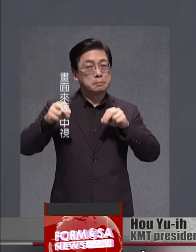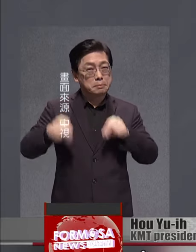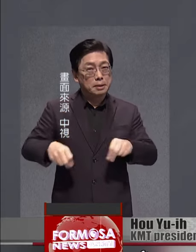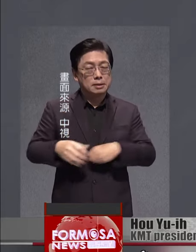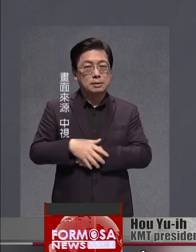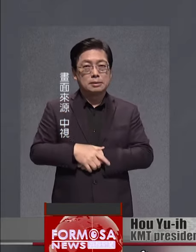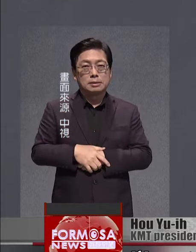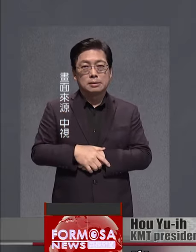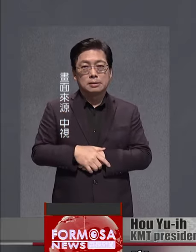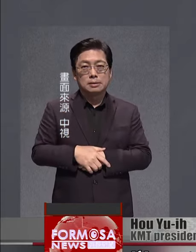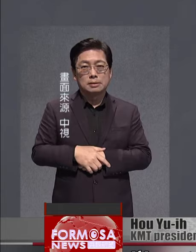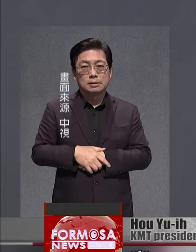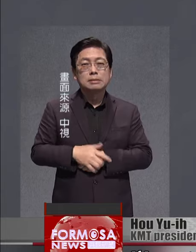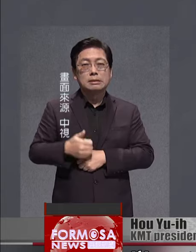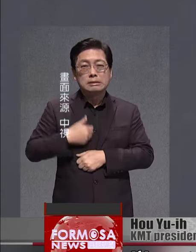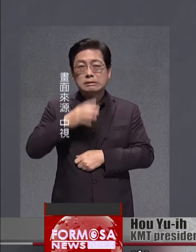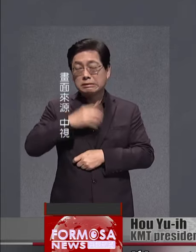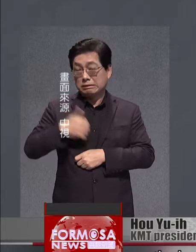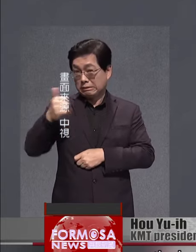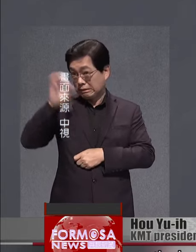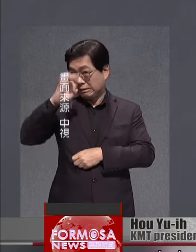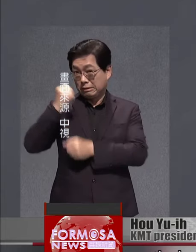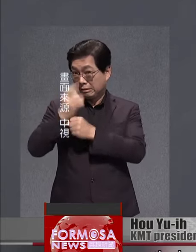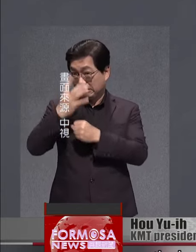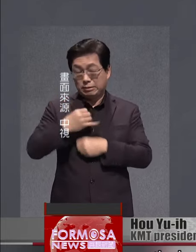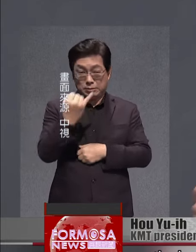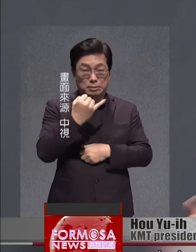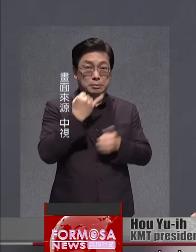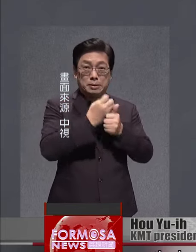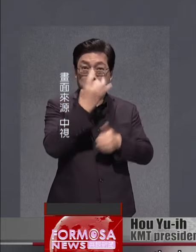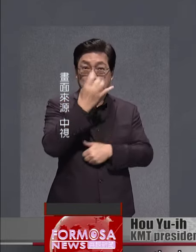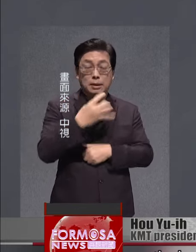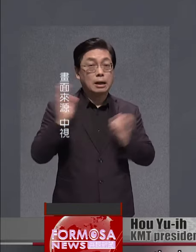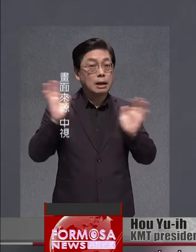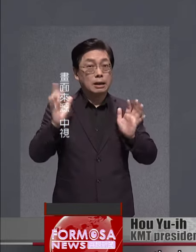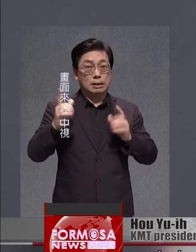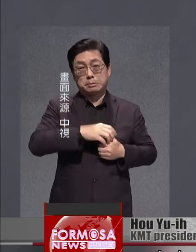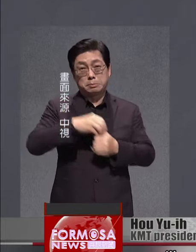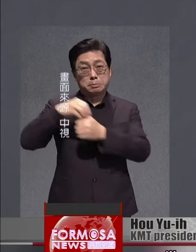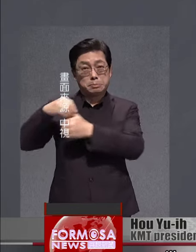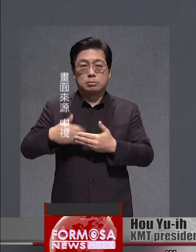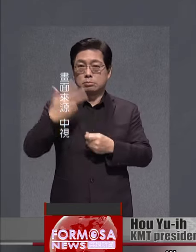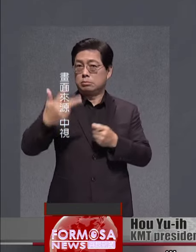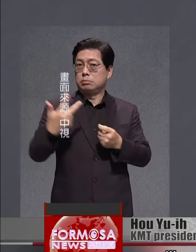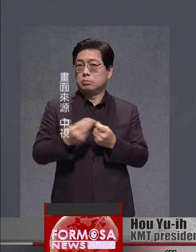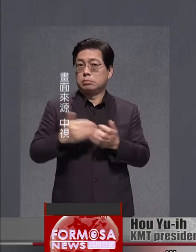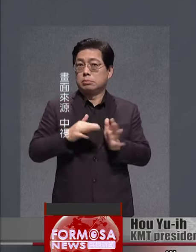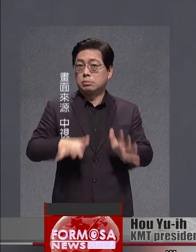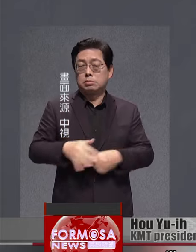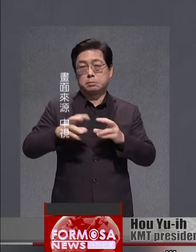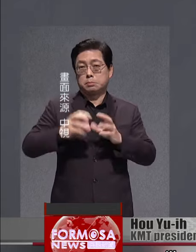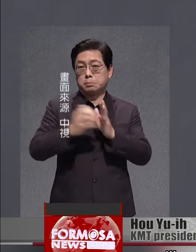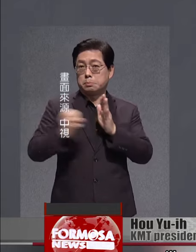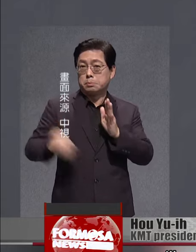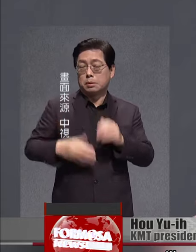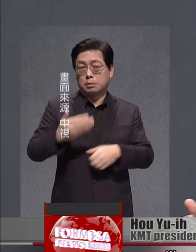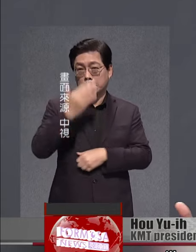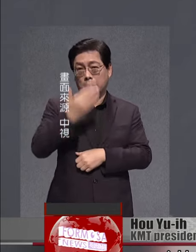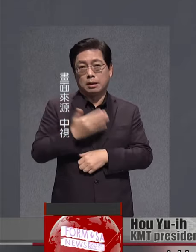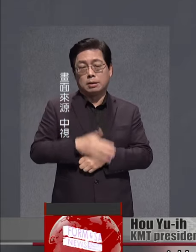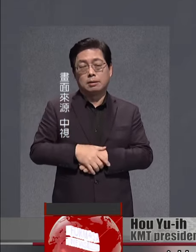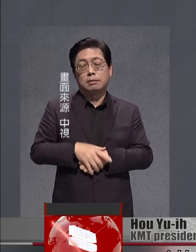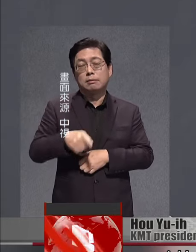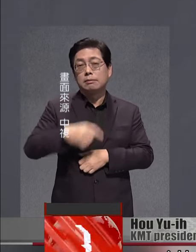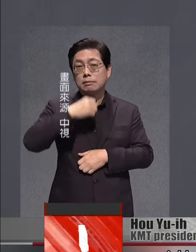to abolish it. If I were to become president, on the basis of equality, dignity and friendship, we will negotiate issues related to the ECFA